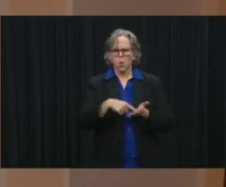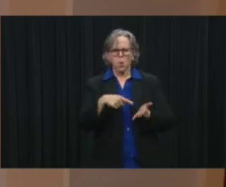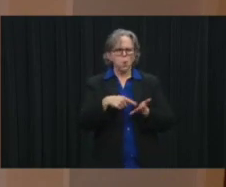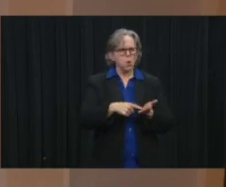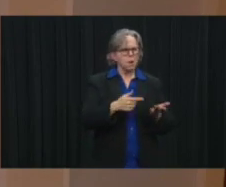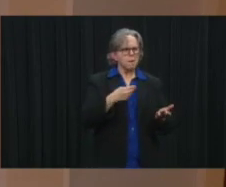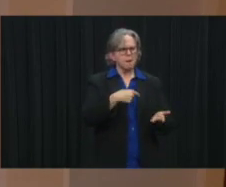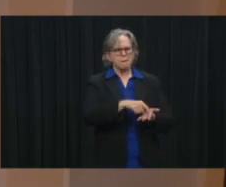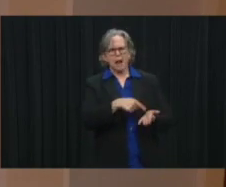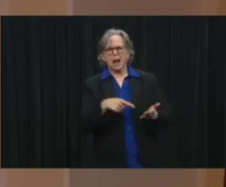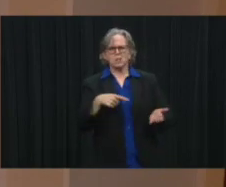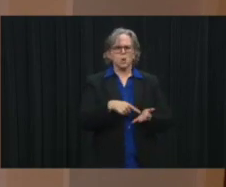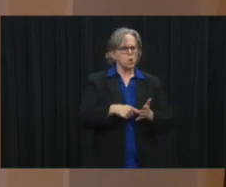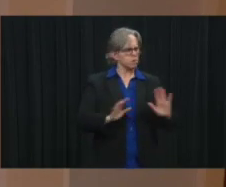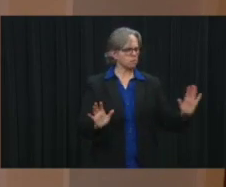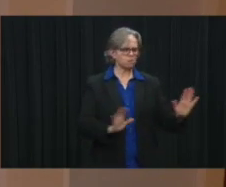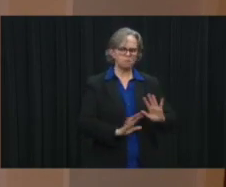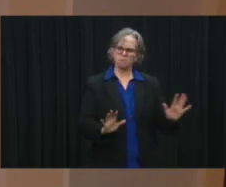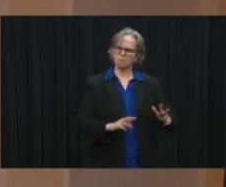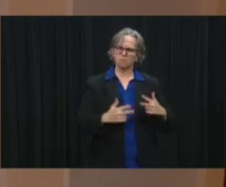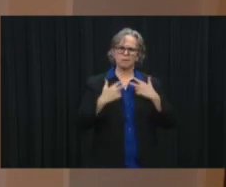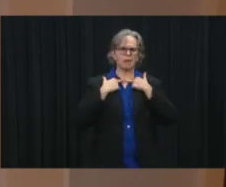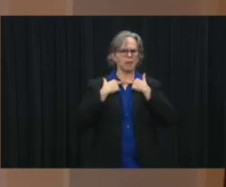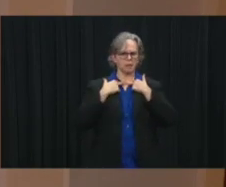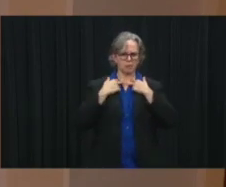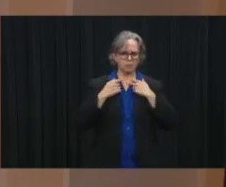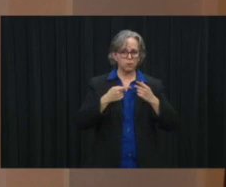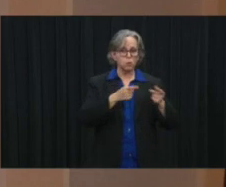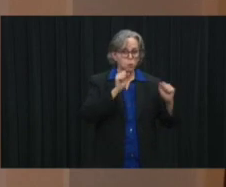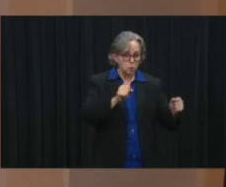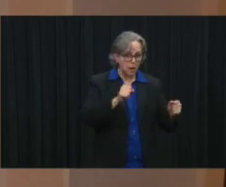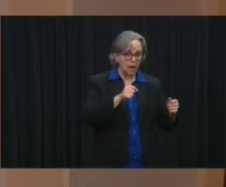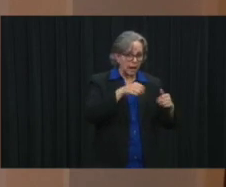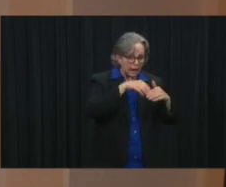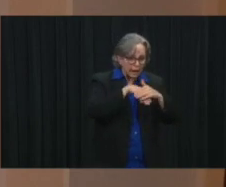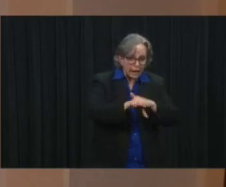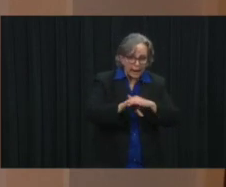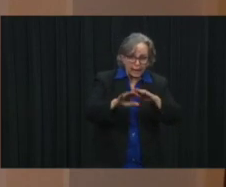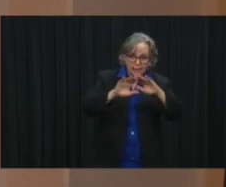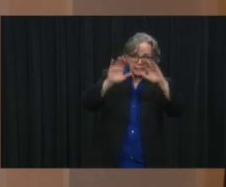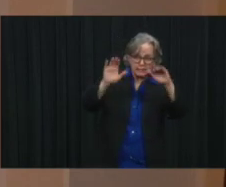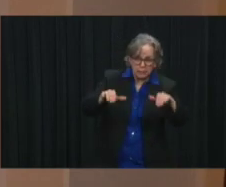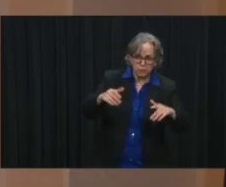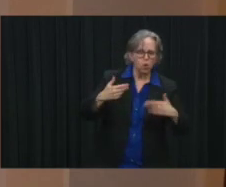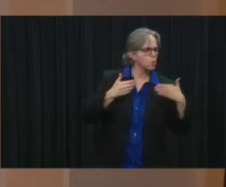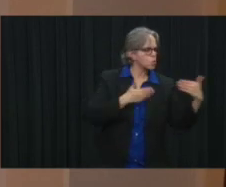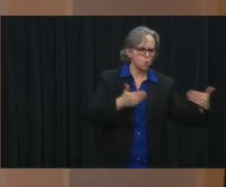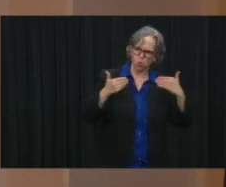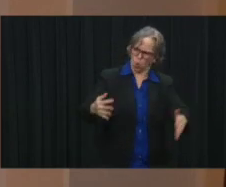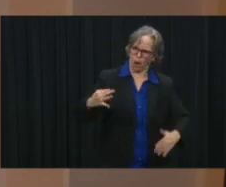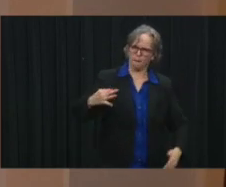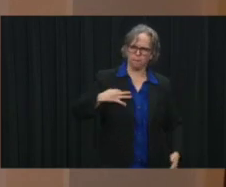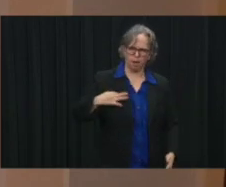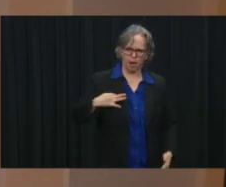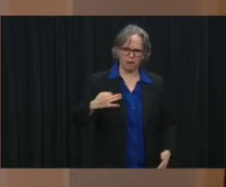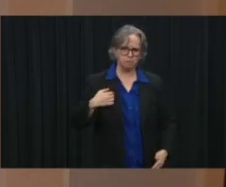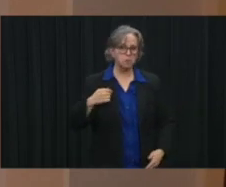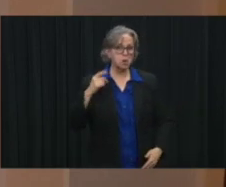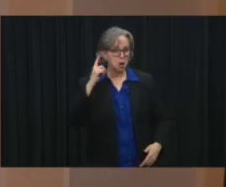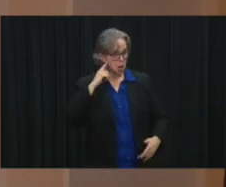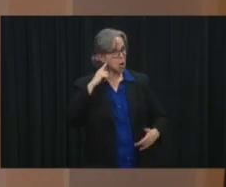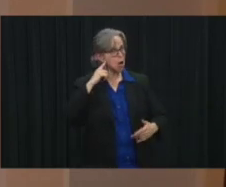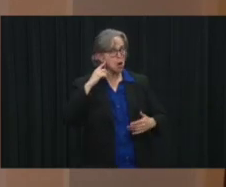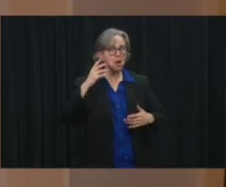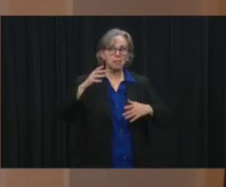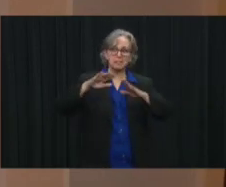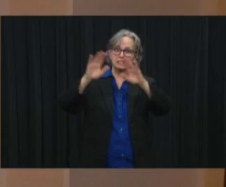them. Apply when you can get into the system. I've been informed today that it's running pretty efficiently, although we know that depending on